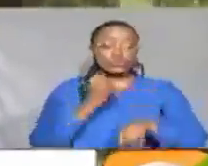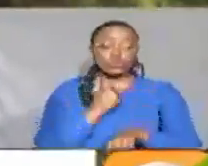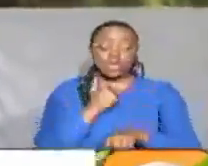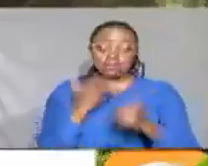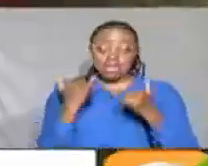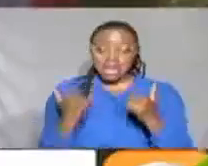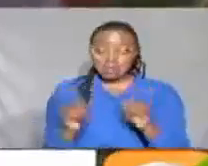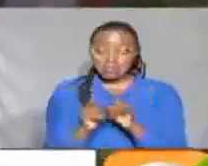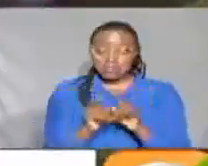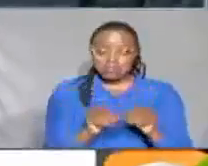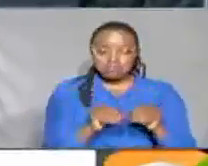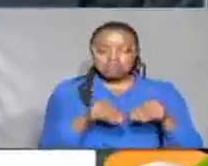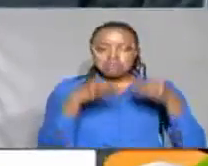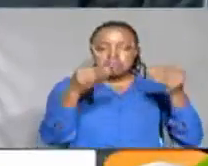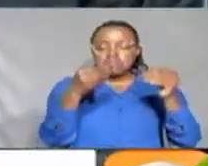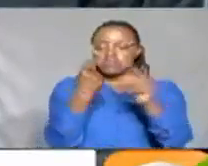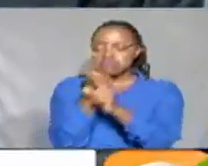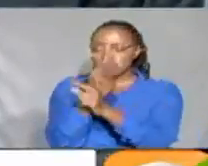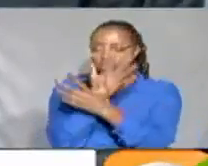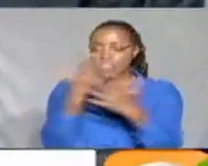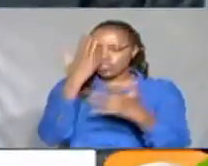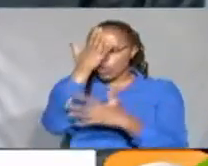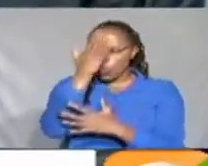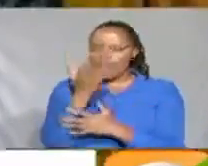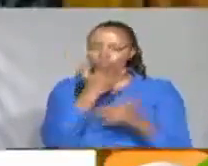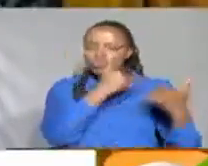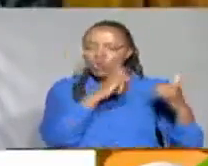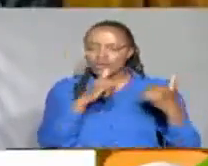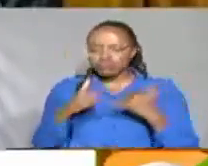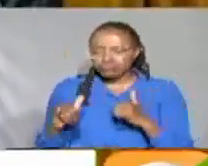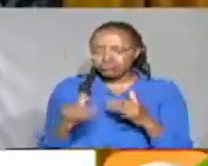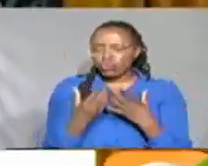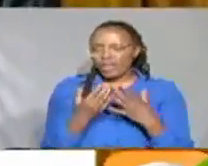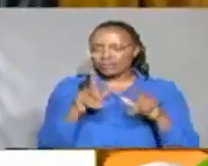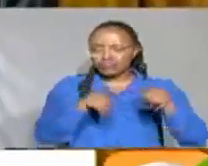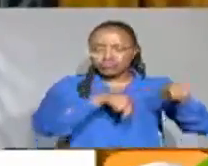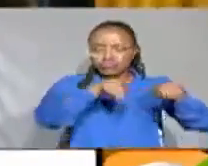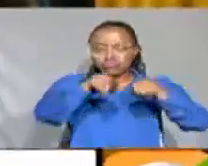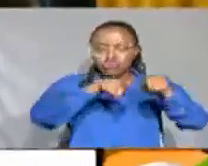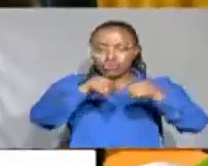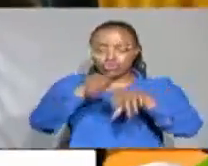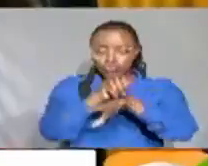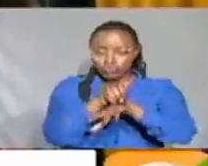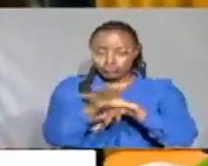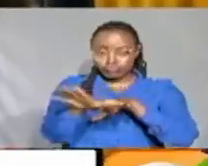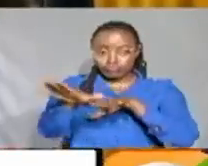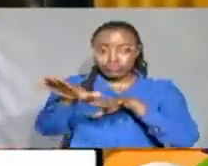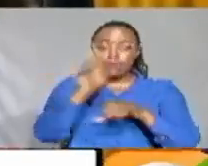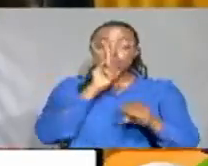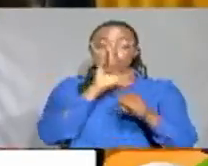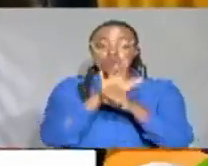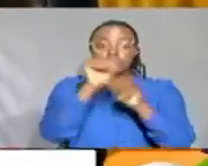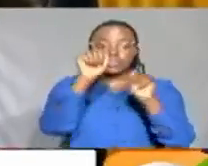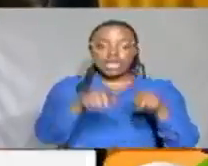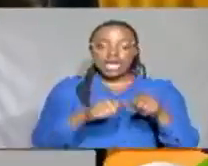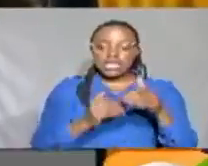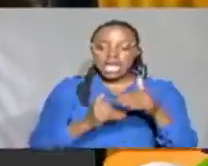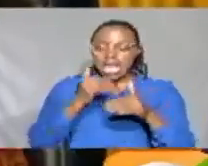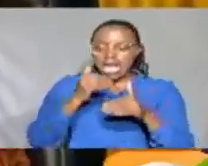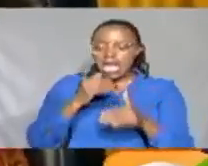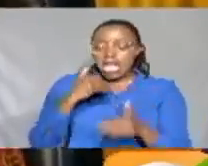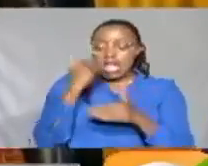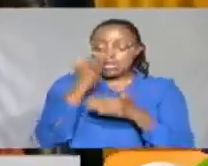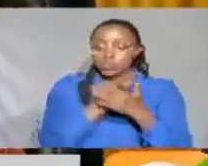far distributed necessary materials to affected counties to help contain the spread. We can assure you by Wednesday